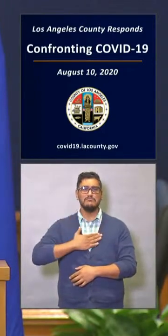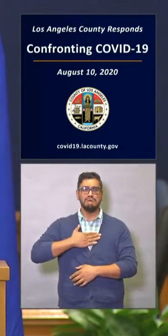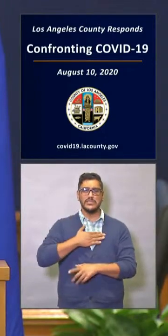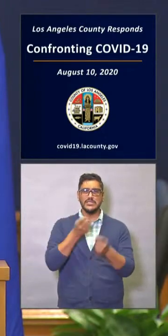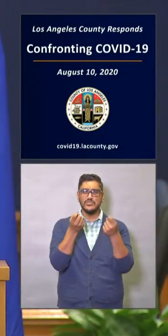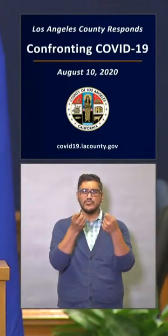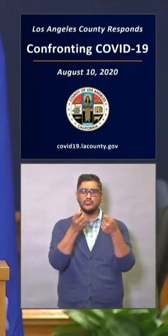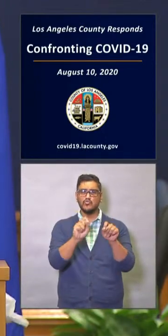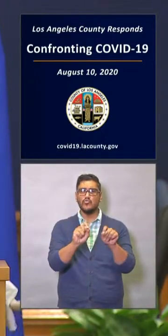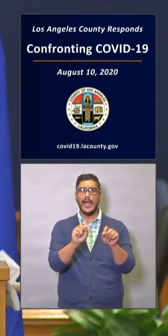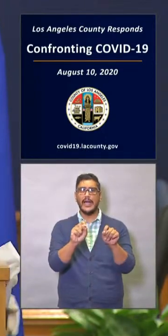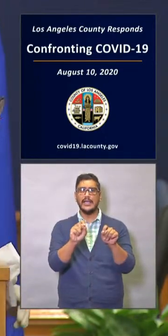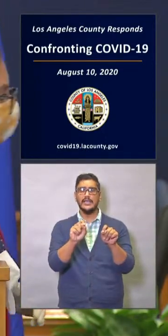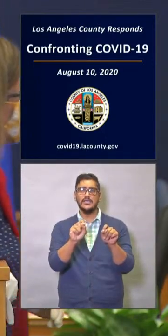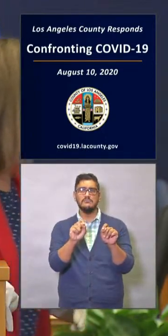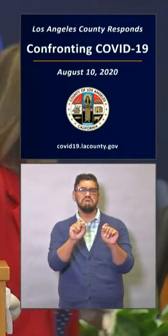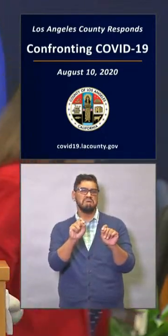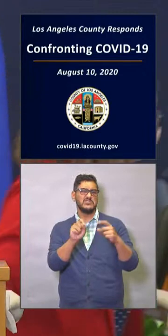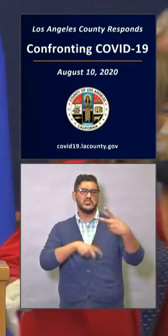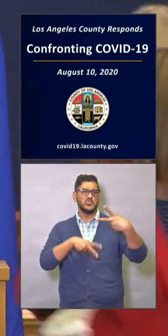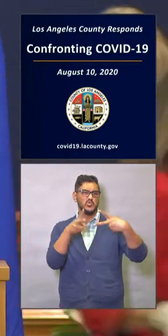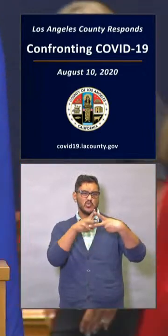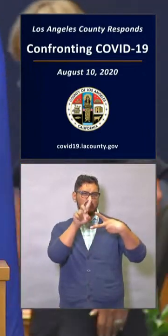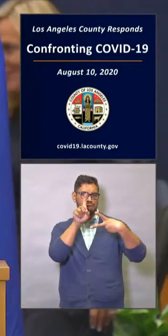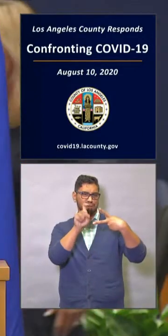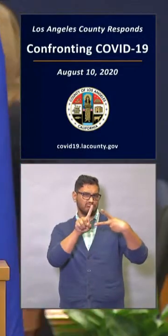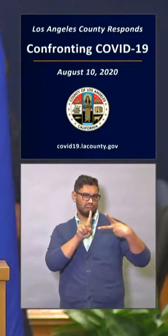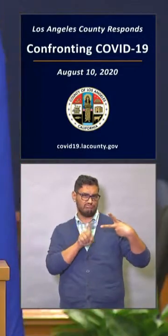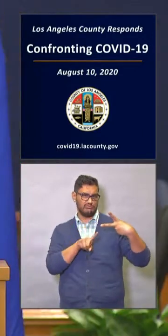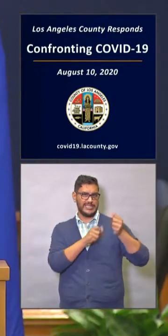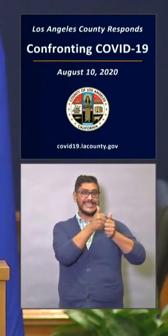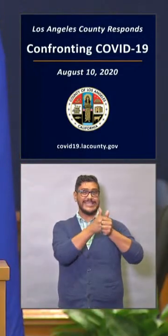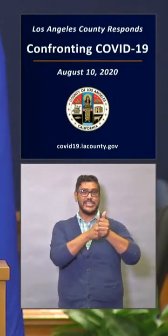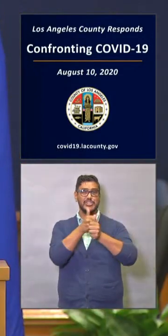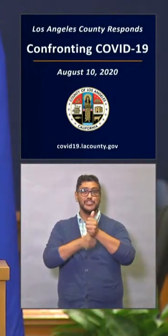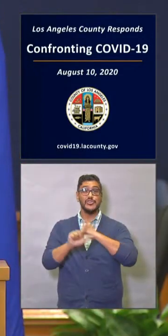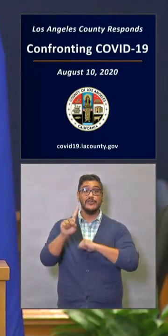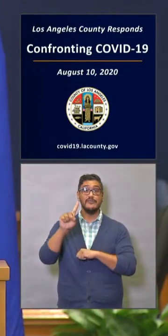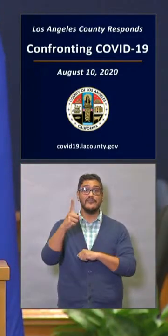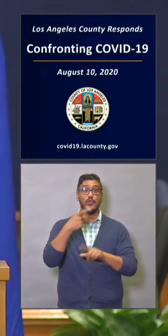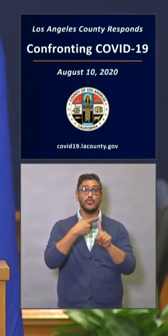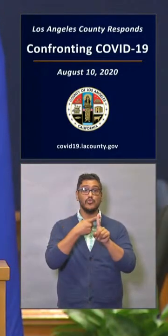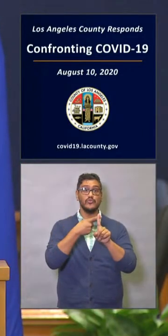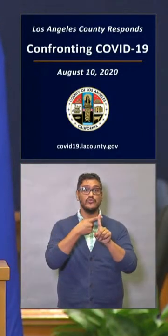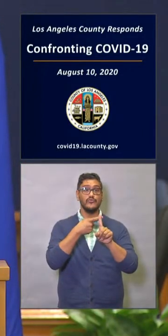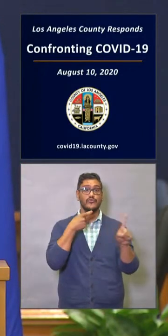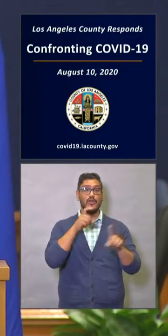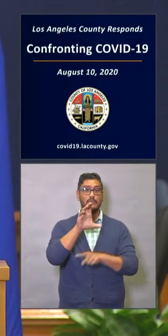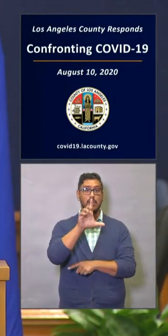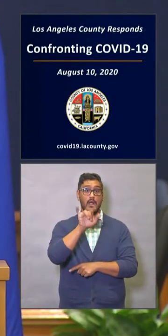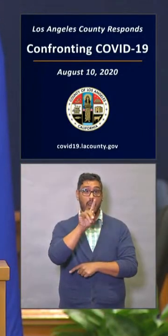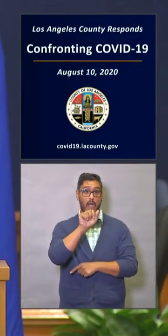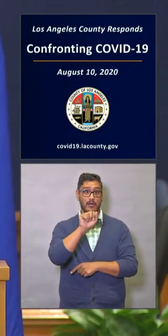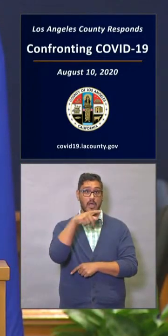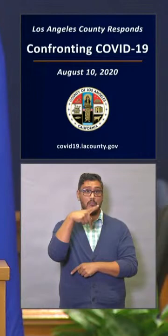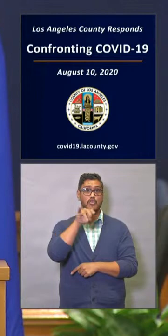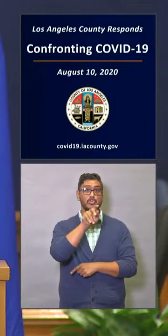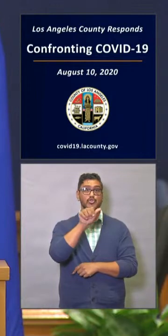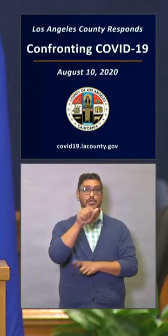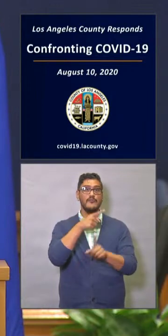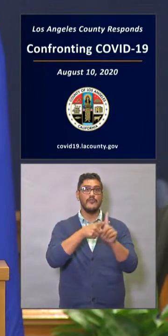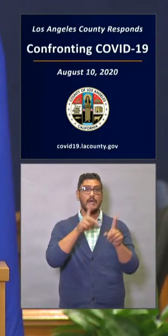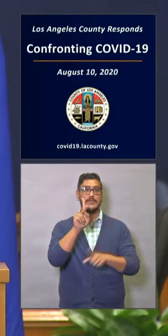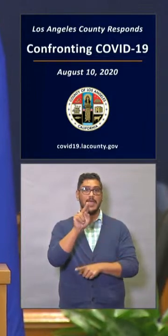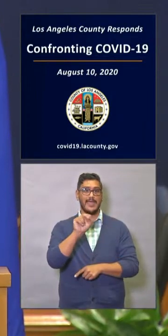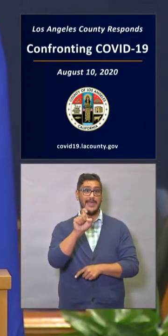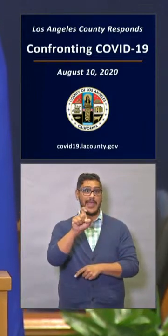to ask only 1 to 2 questions per person. And our first question comes from Claudia Pisciuta with